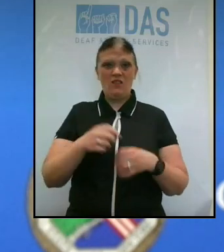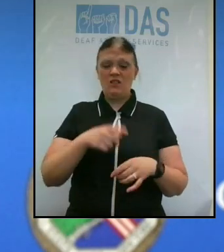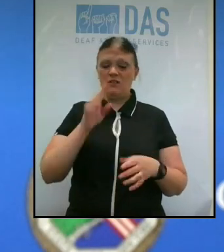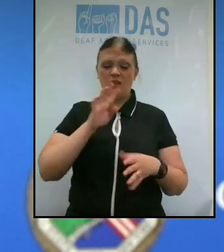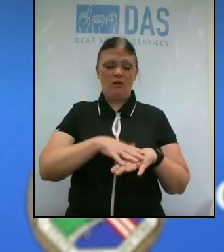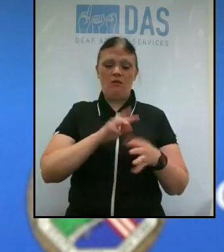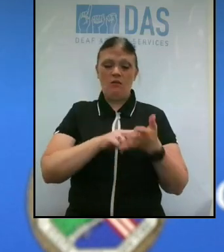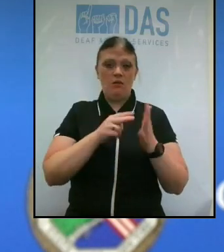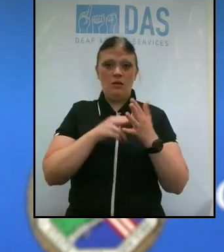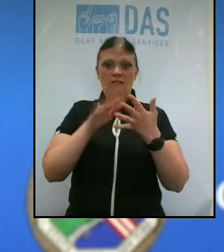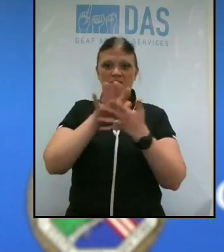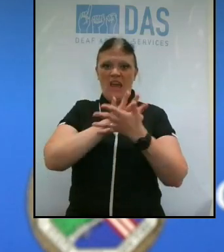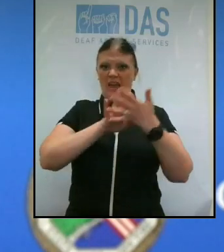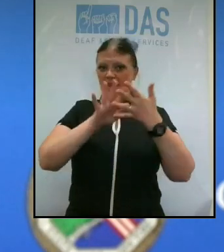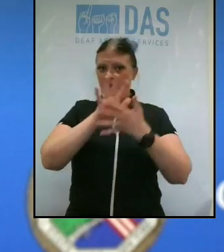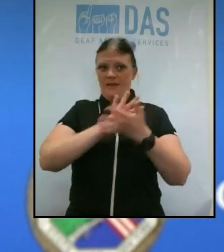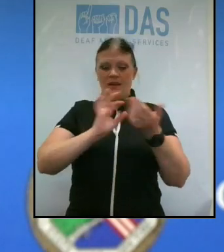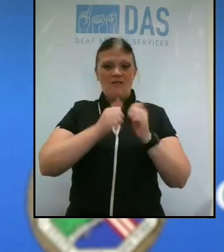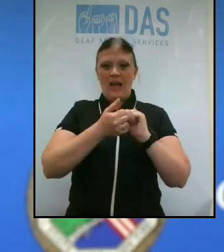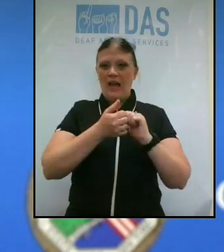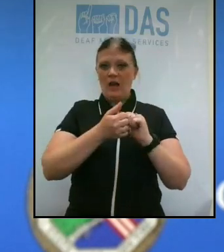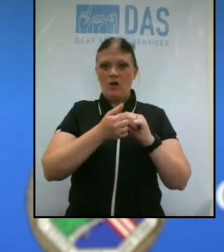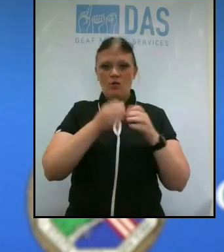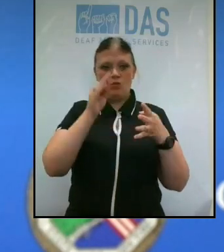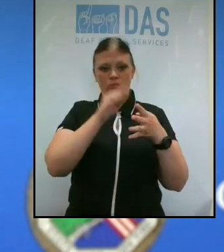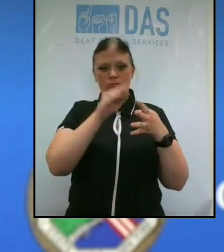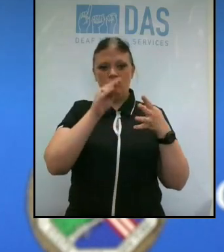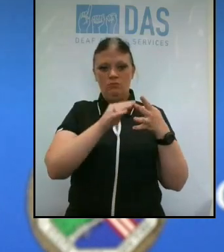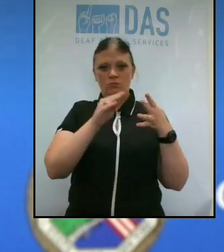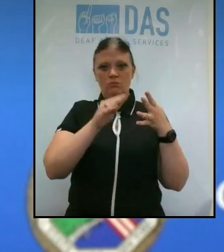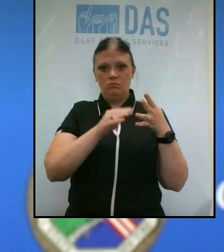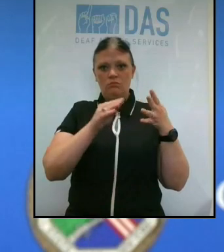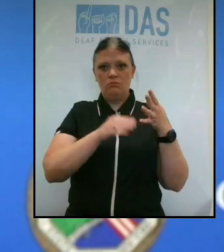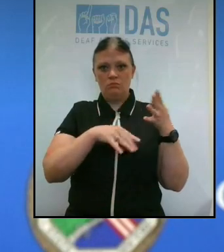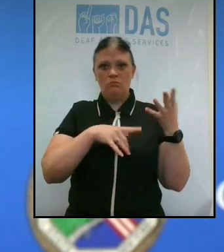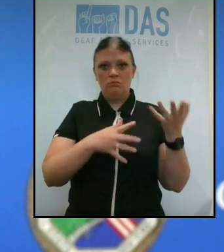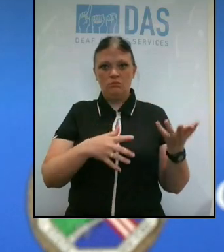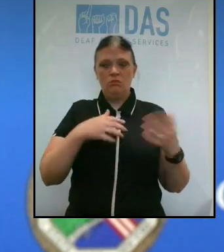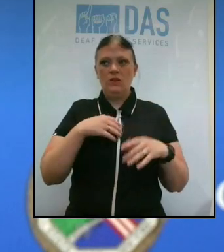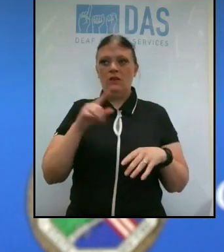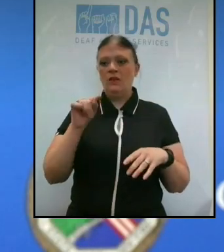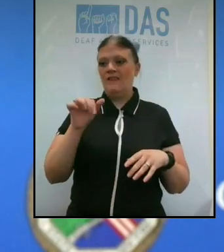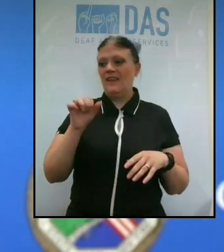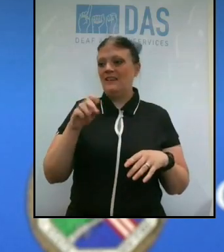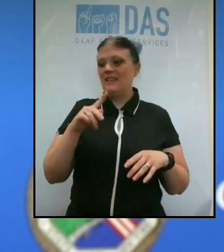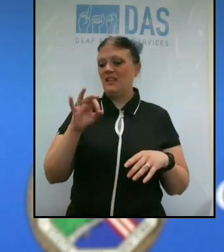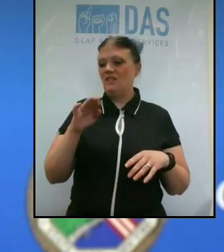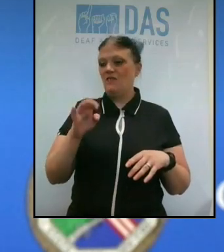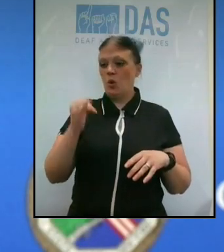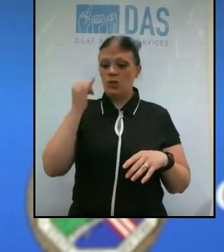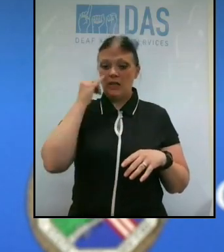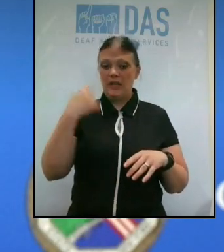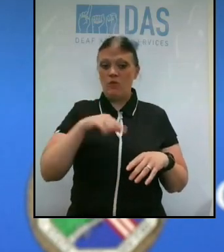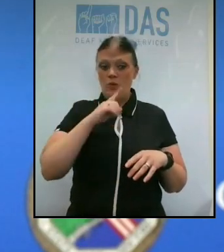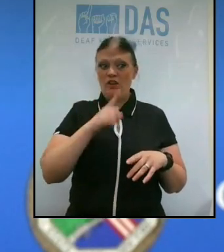how each region will enter the next reopening phase, and of course you're meeting daily with the region's task force. If we are indeed set to enter phase